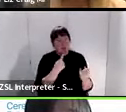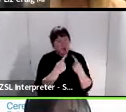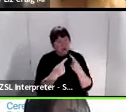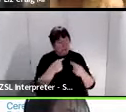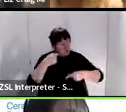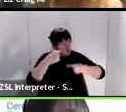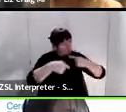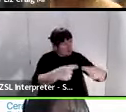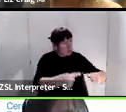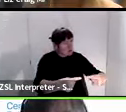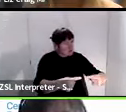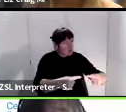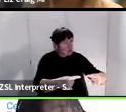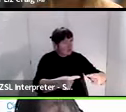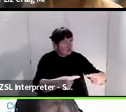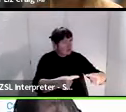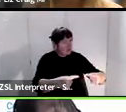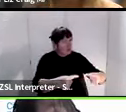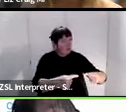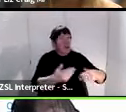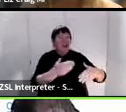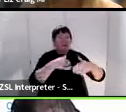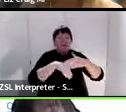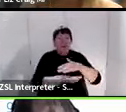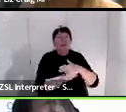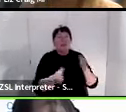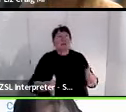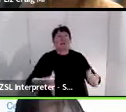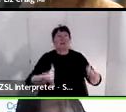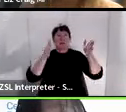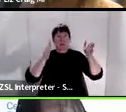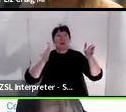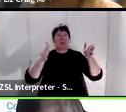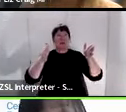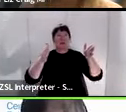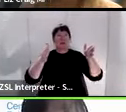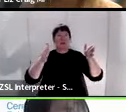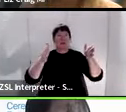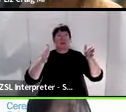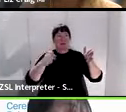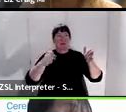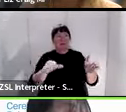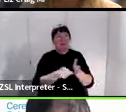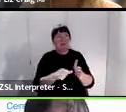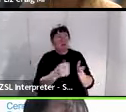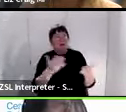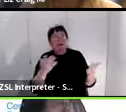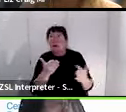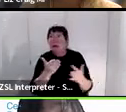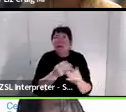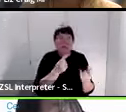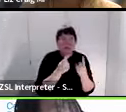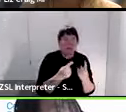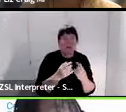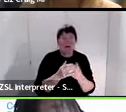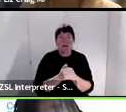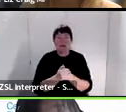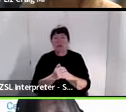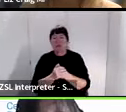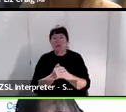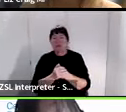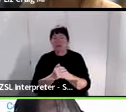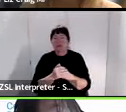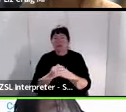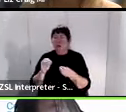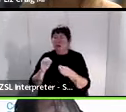the condition once they're in the building. They struggle to get out in the community and to have a daily